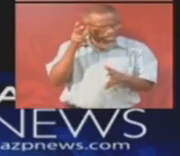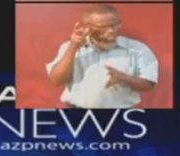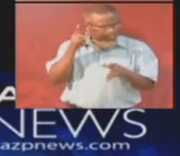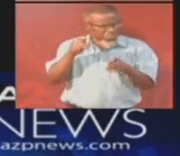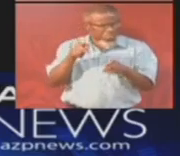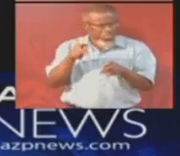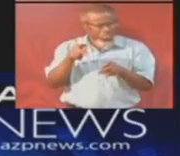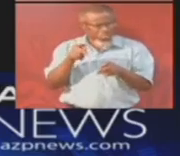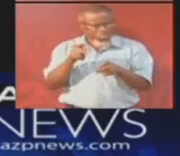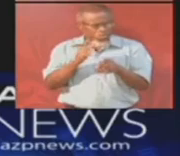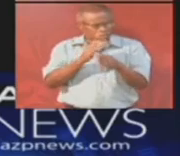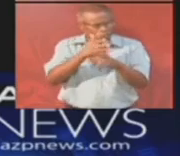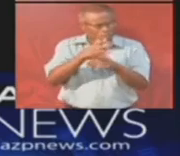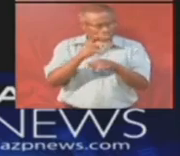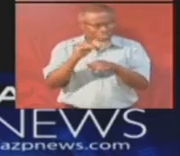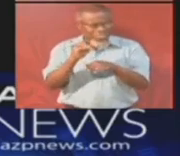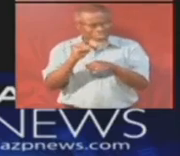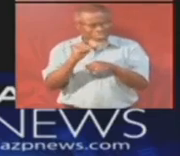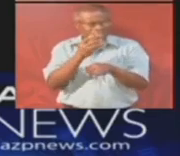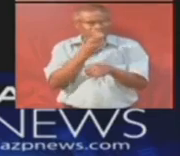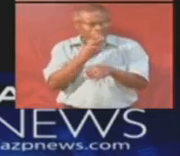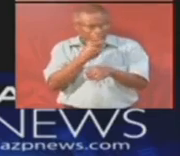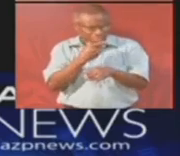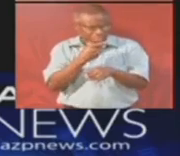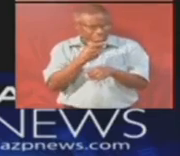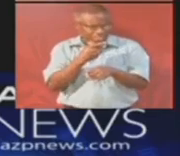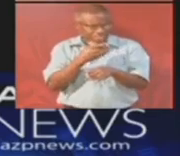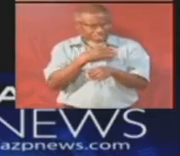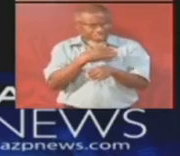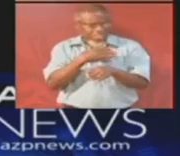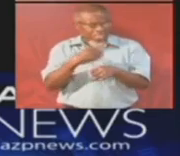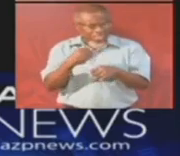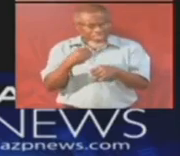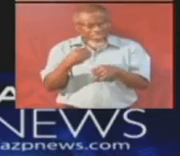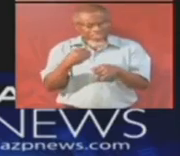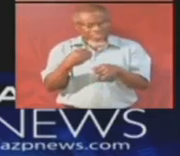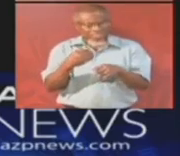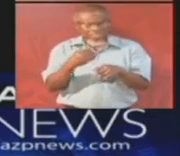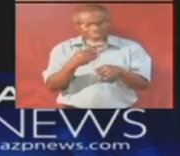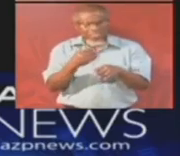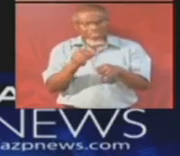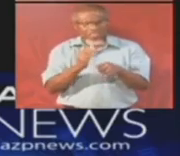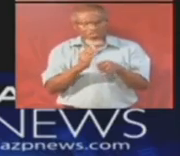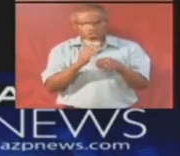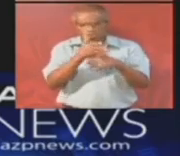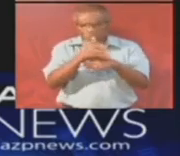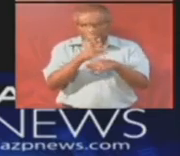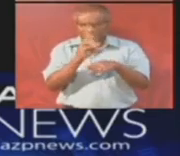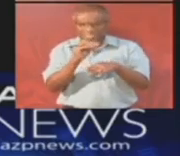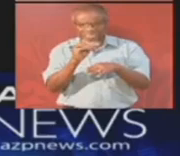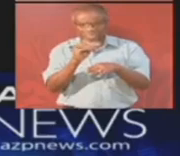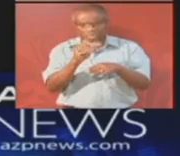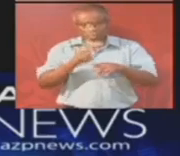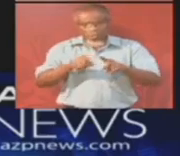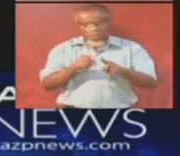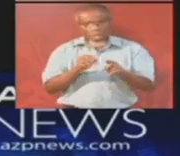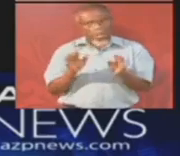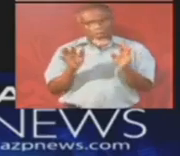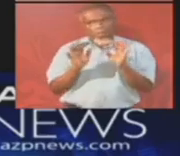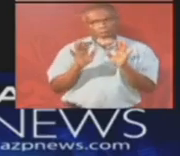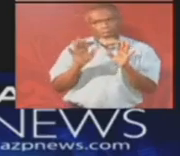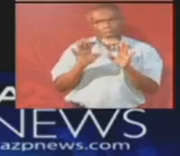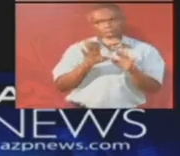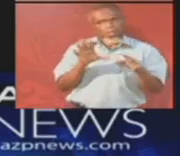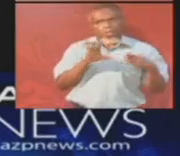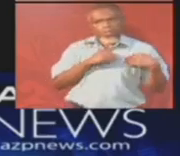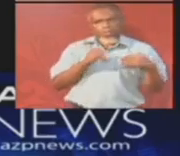disease, he was refused the vaccine, although he had a letter from his doctor. And he is saying, and a lot of other people are saying, that they